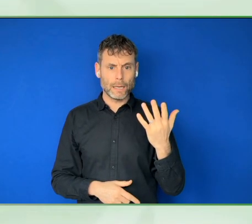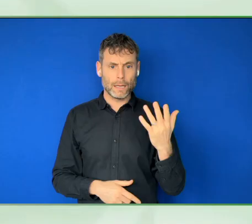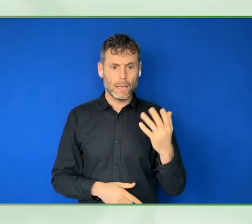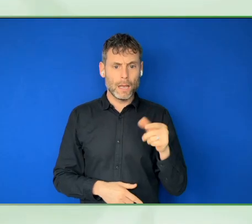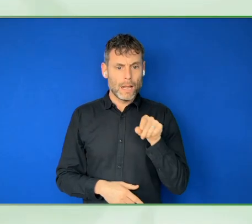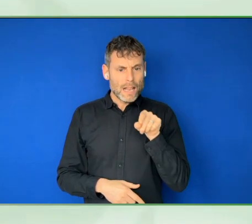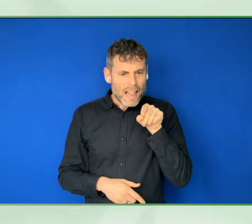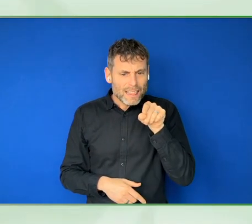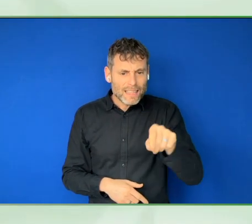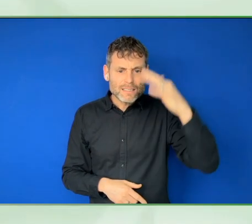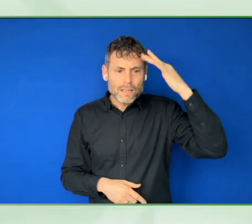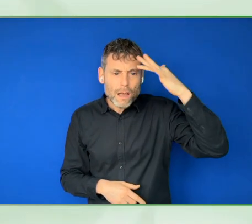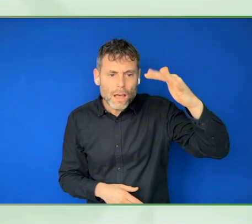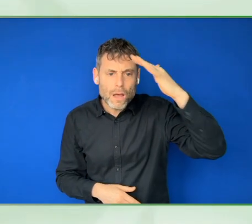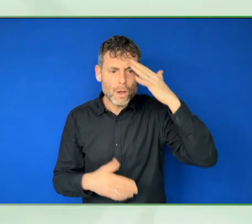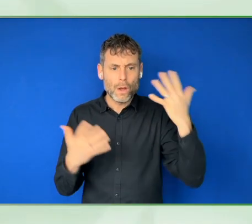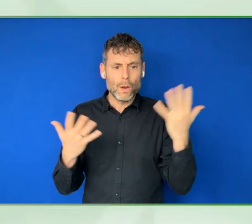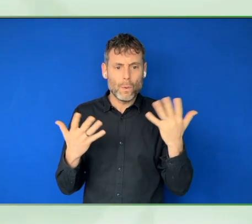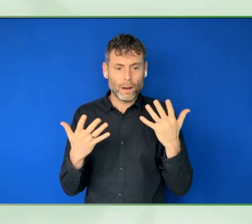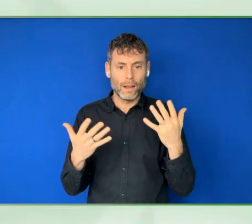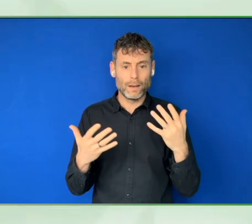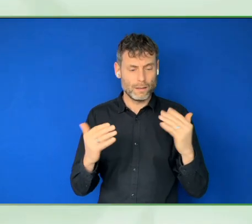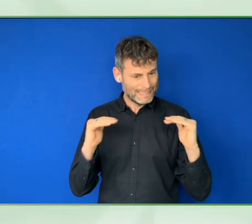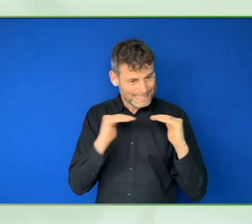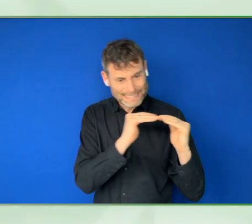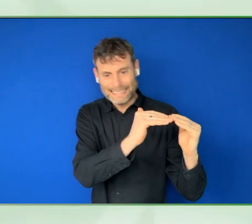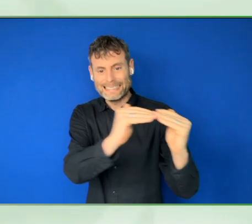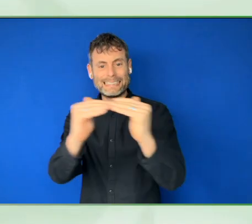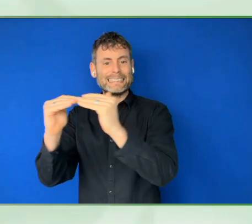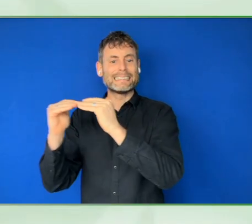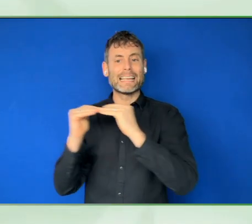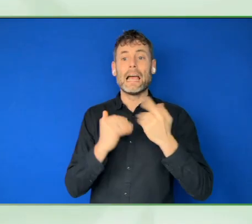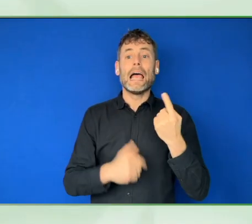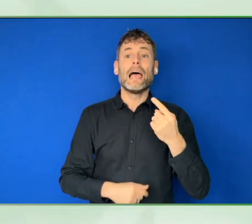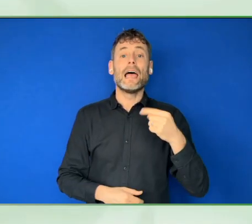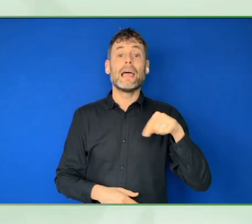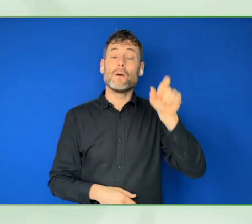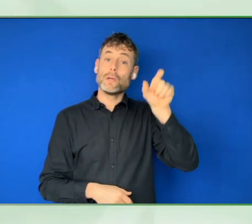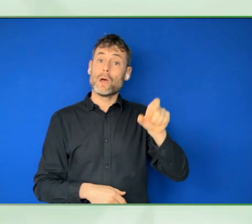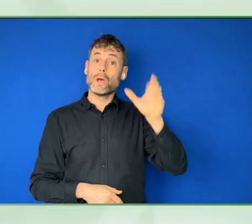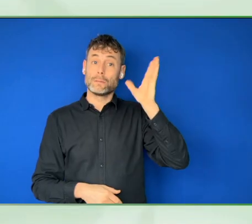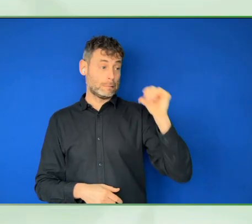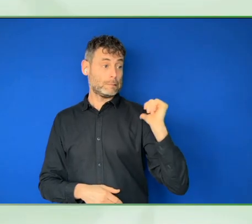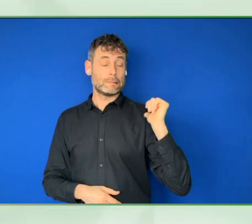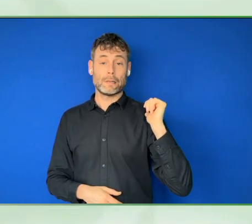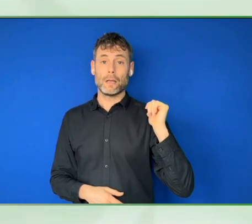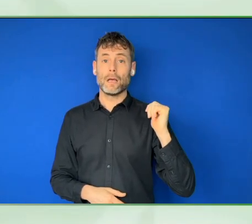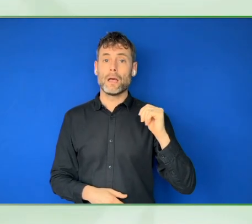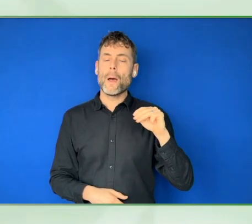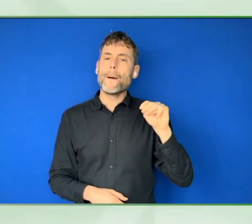the private sector, if, as a speaker said on Monday, that the very word disability is